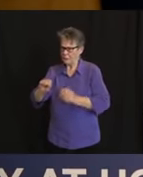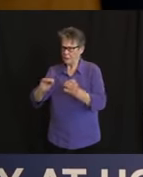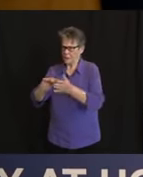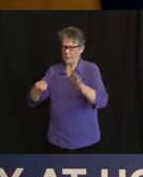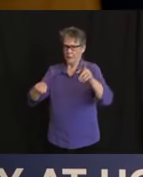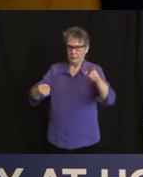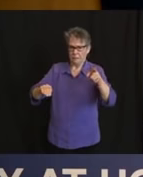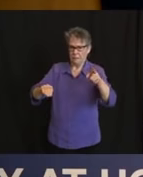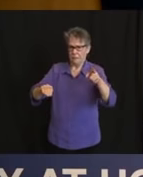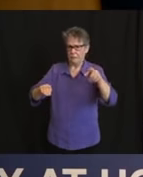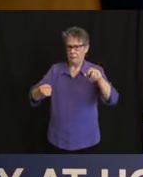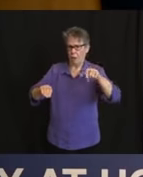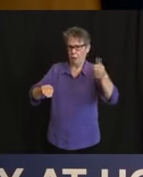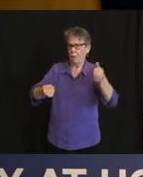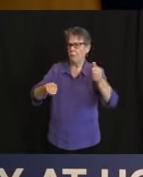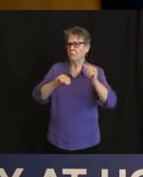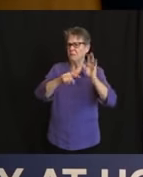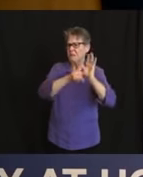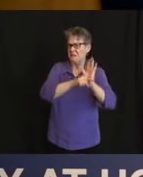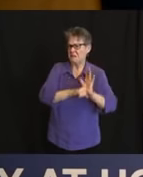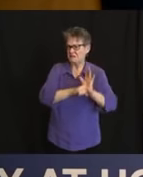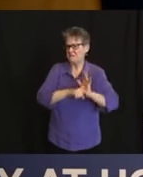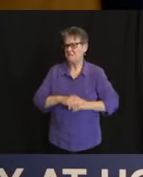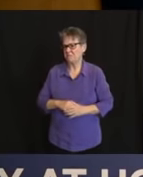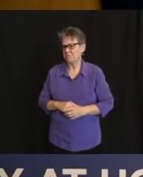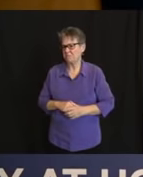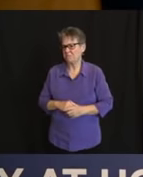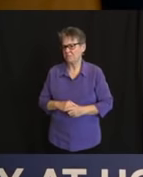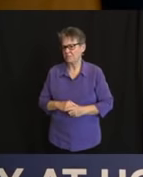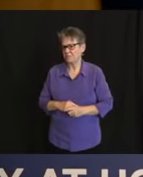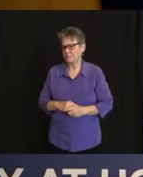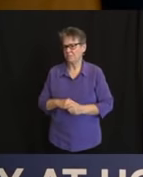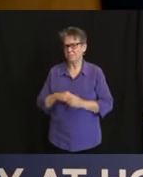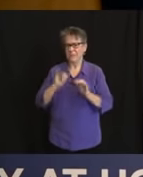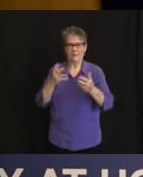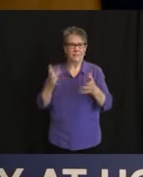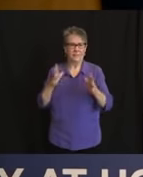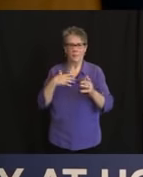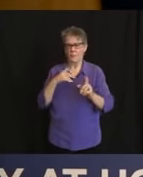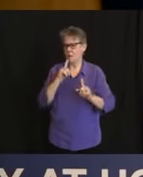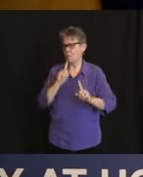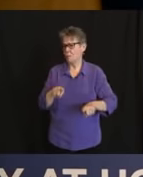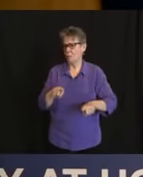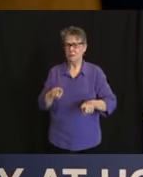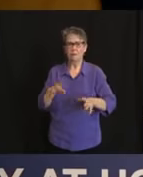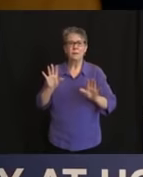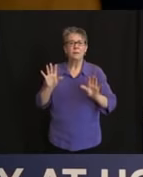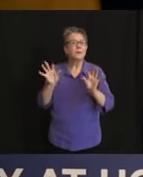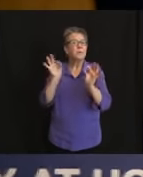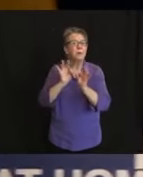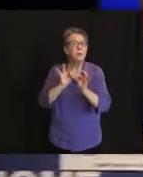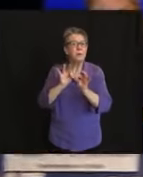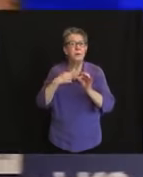home, maintaining social distancing, staying connected, staying safe, and staying healthy. Thank you.